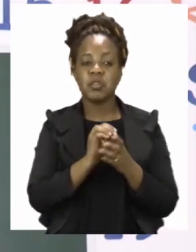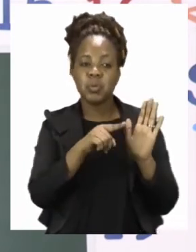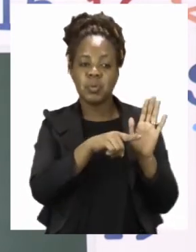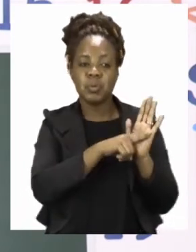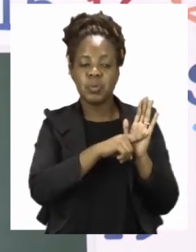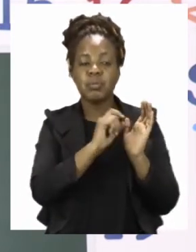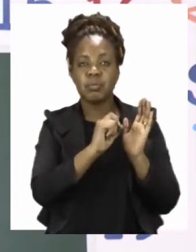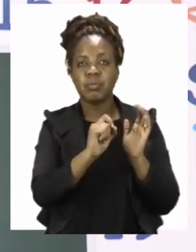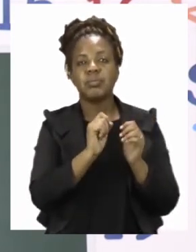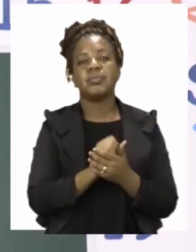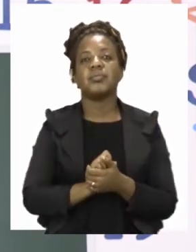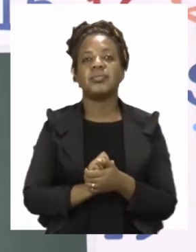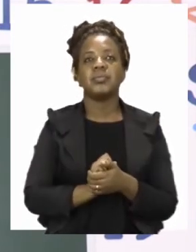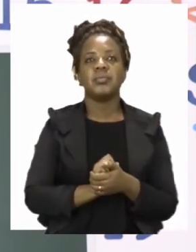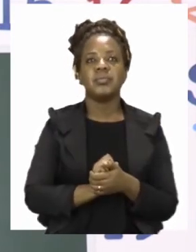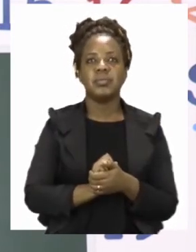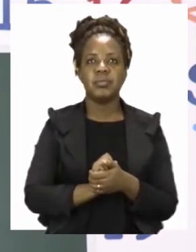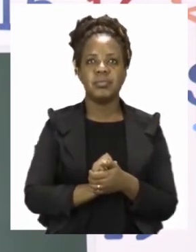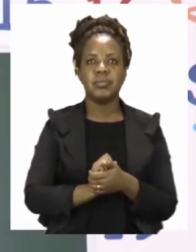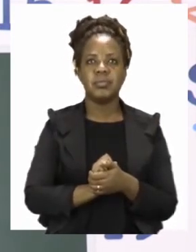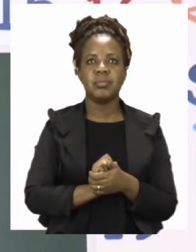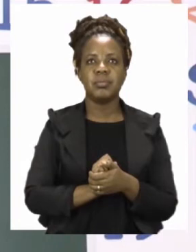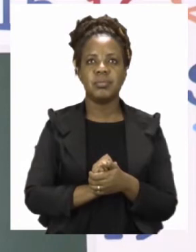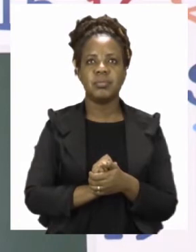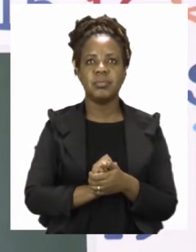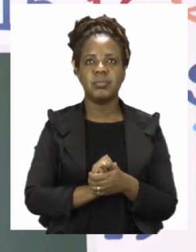the tilers equal